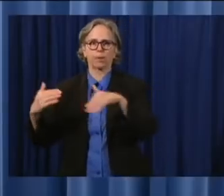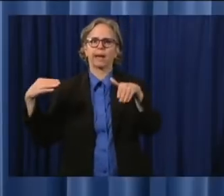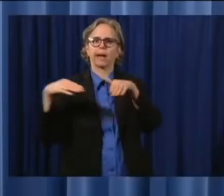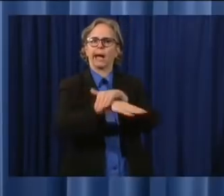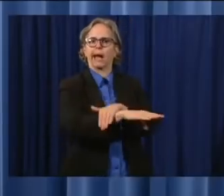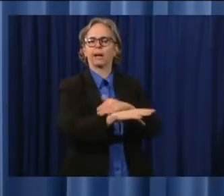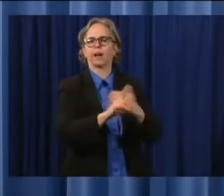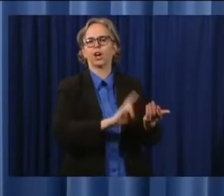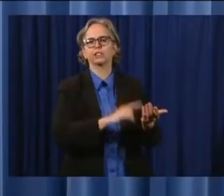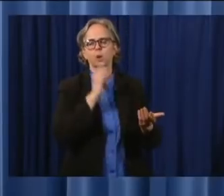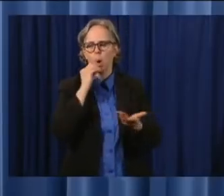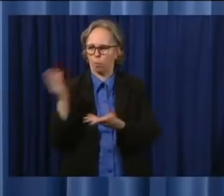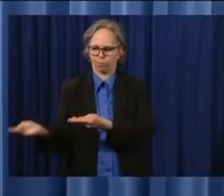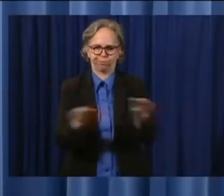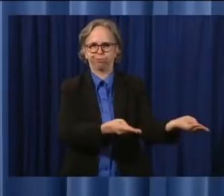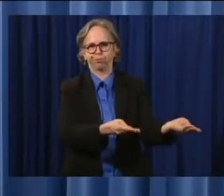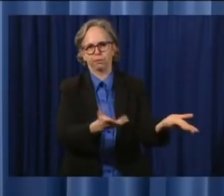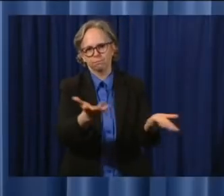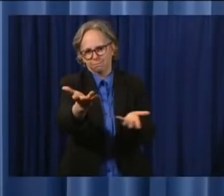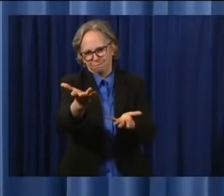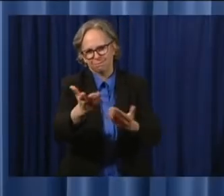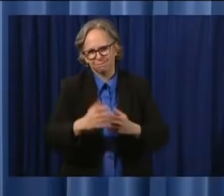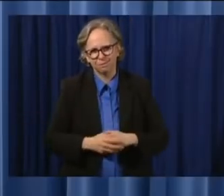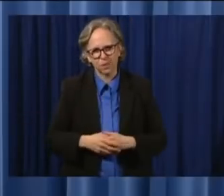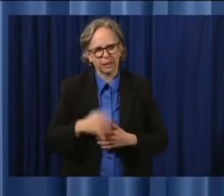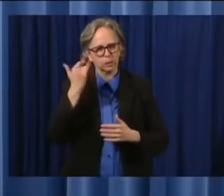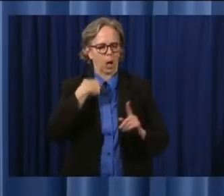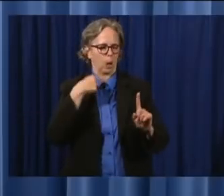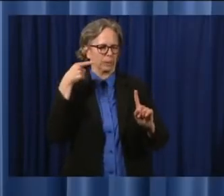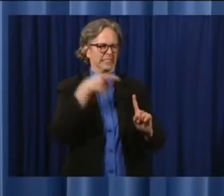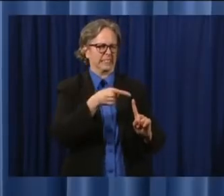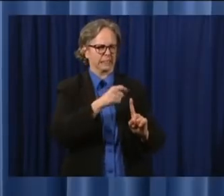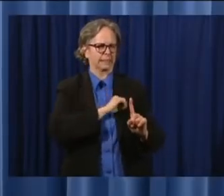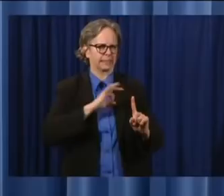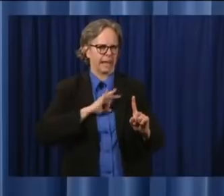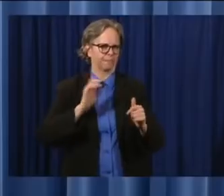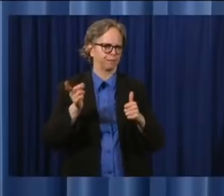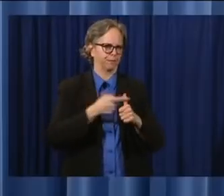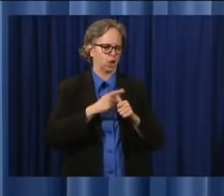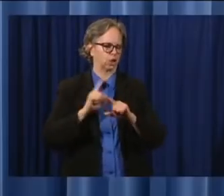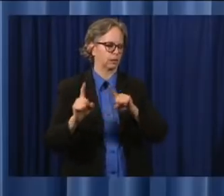testing staff makes sense from that point of view.